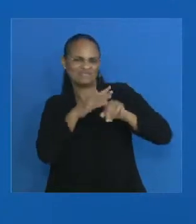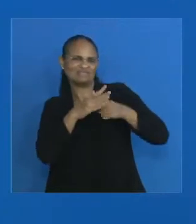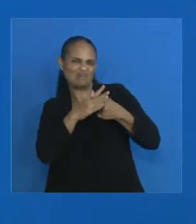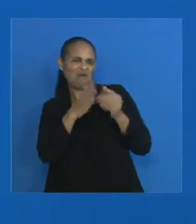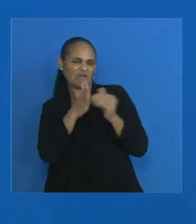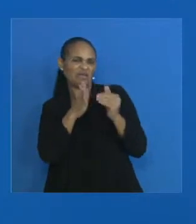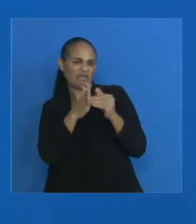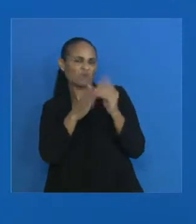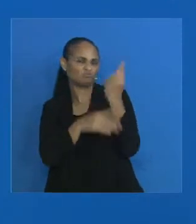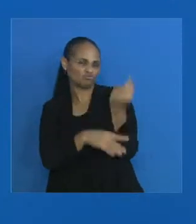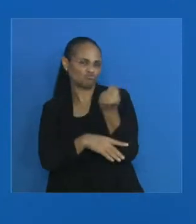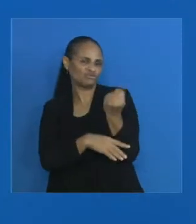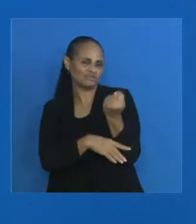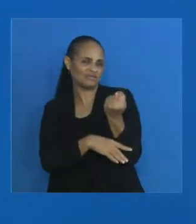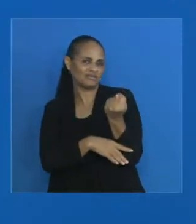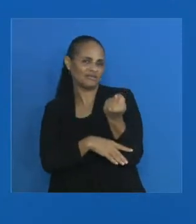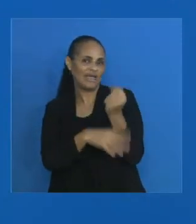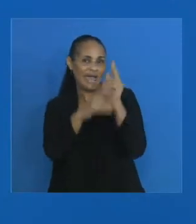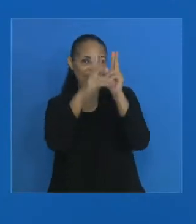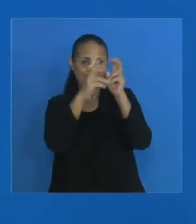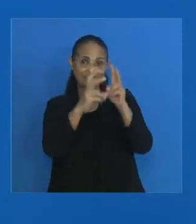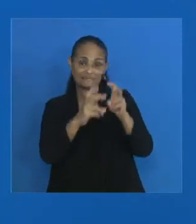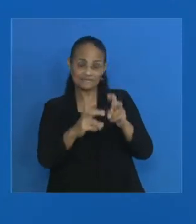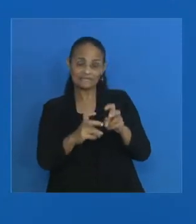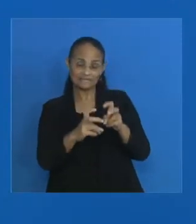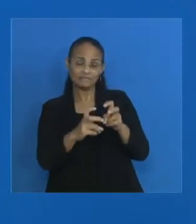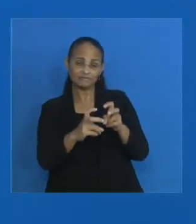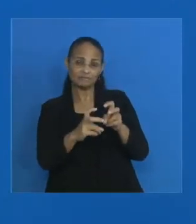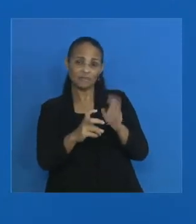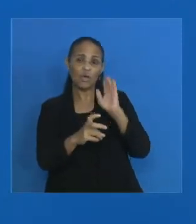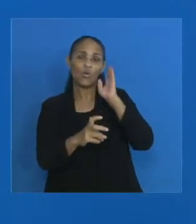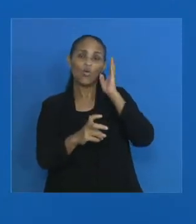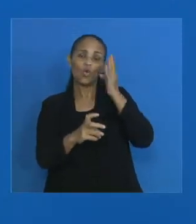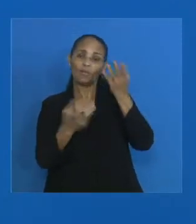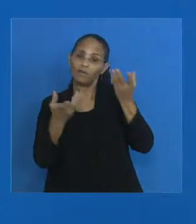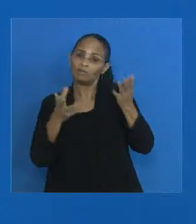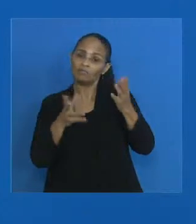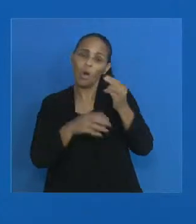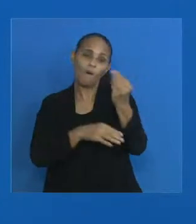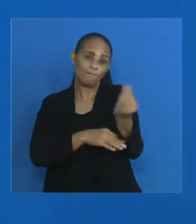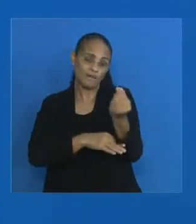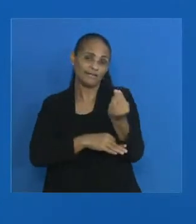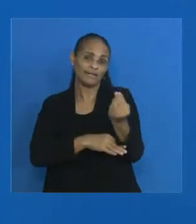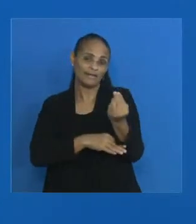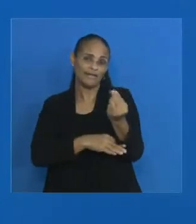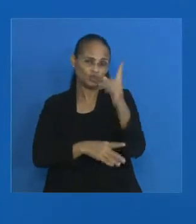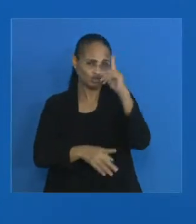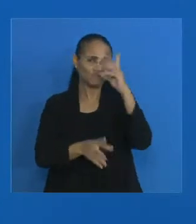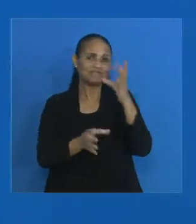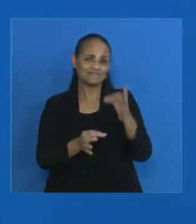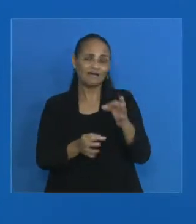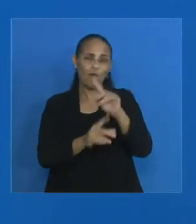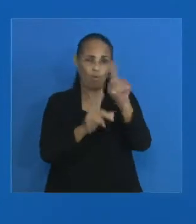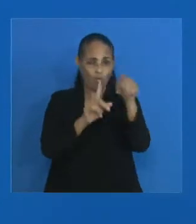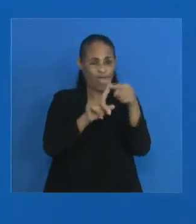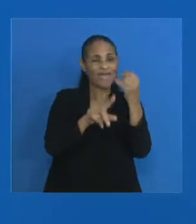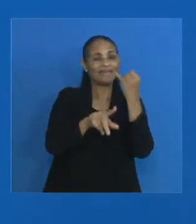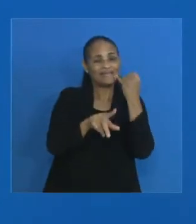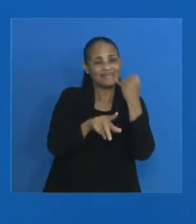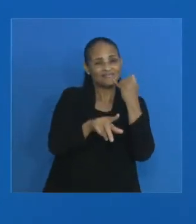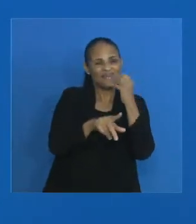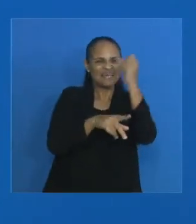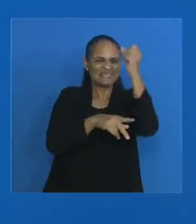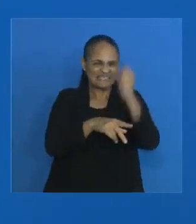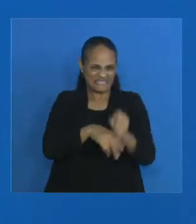Tuesday. An assessment will be completed on Monday to determine when or if